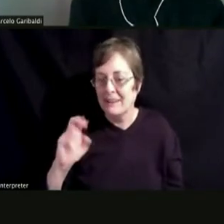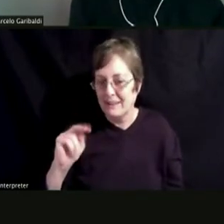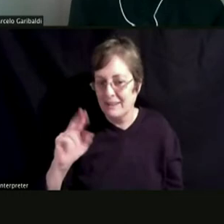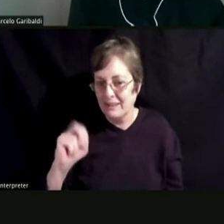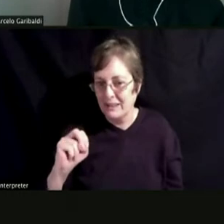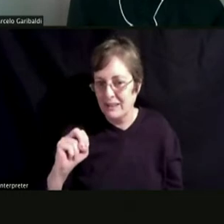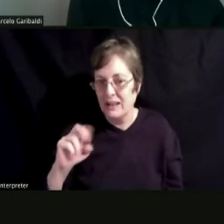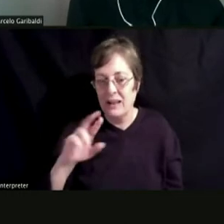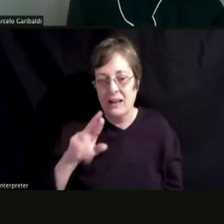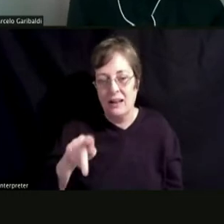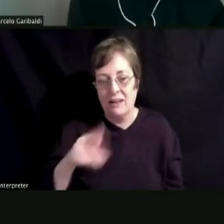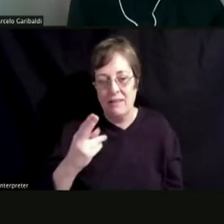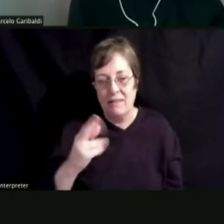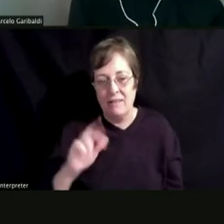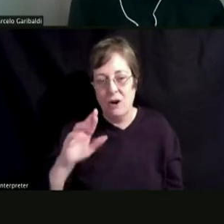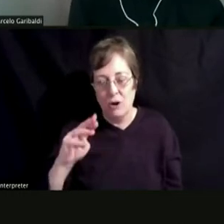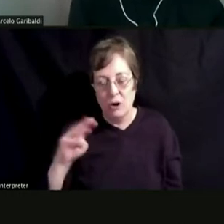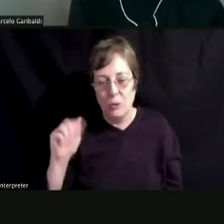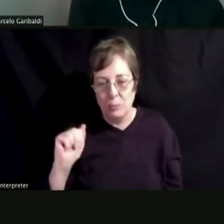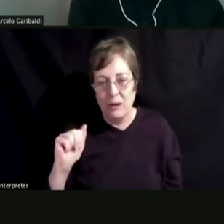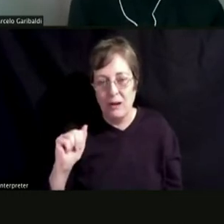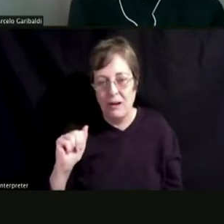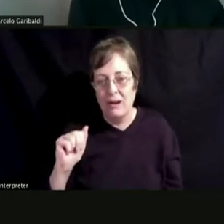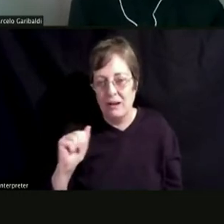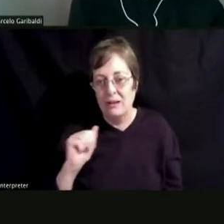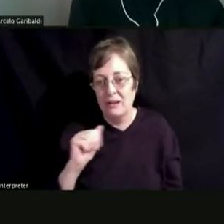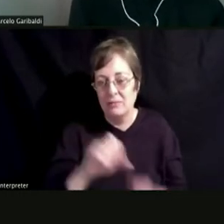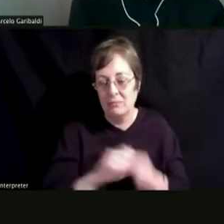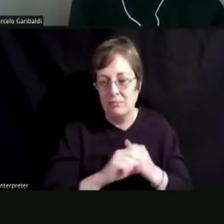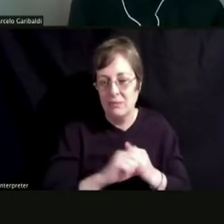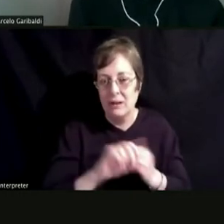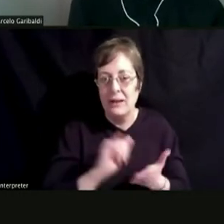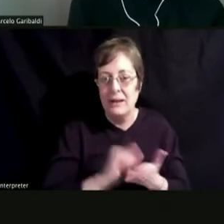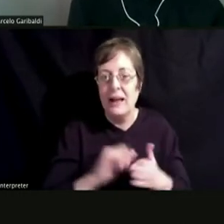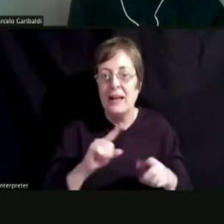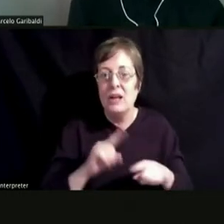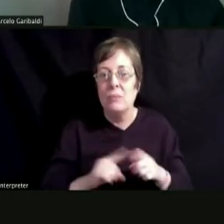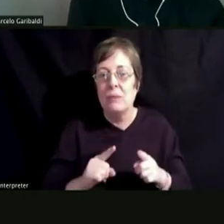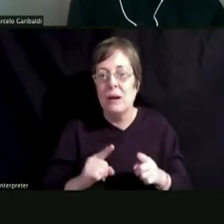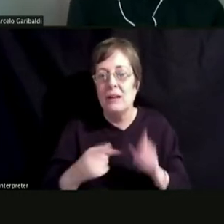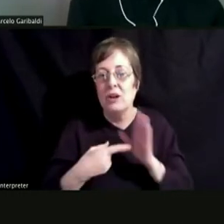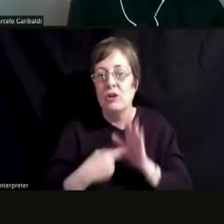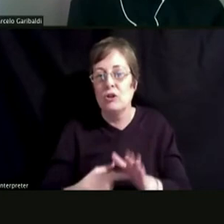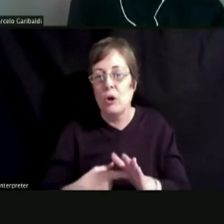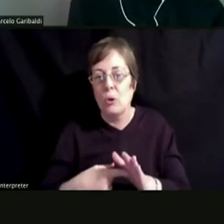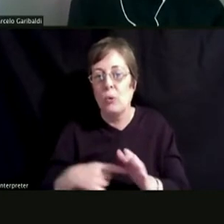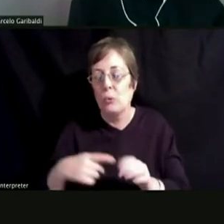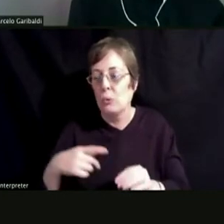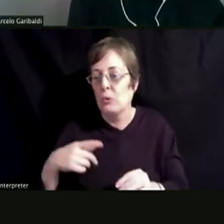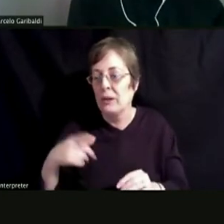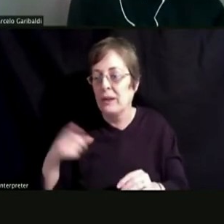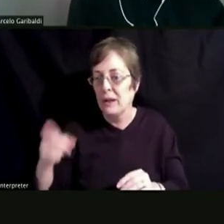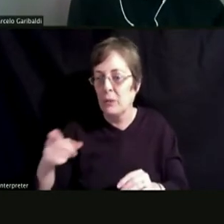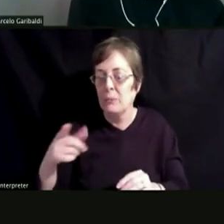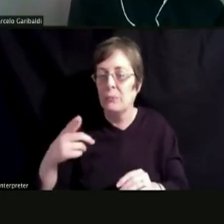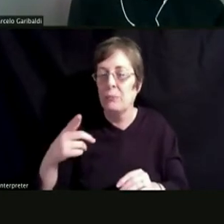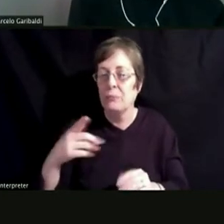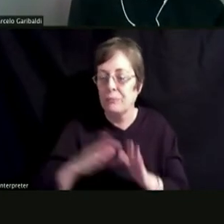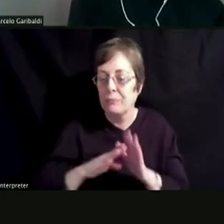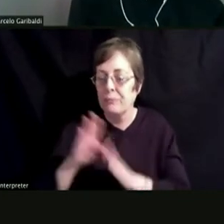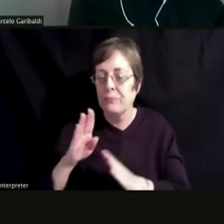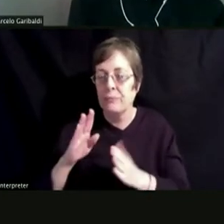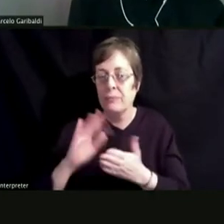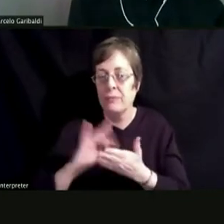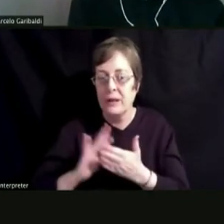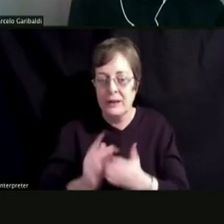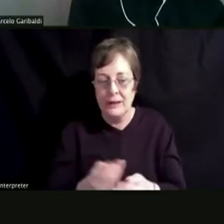then they show scientists and healthcare professionals pulling off a feat of making a new drug and getting it to patients. And I like the complexity of being able to be a